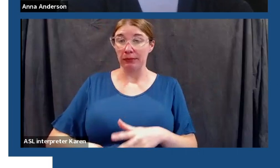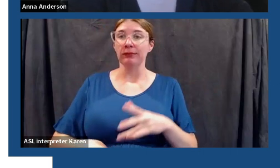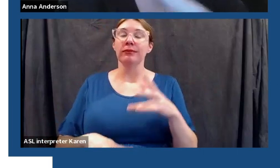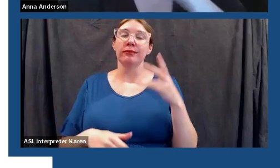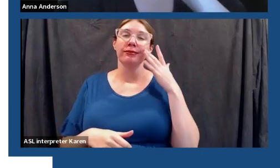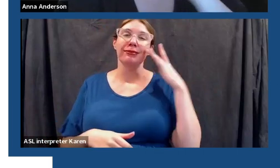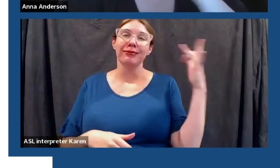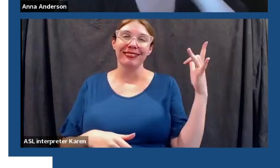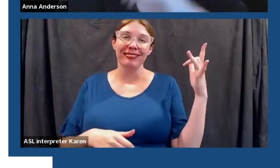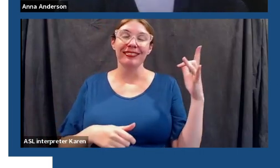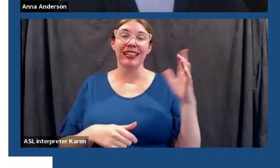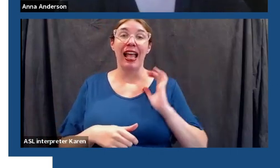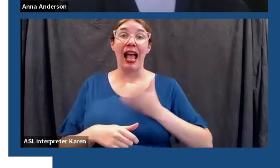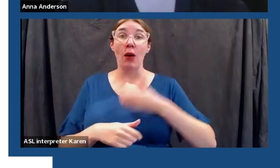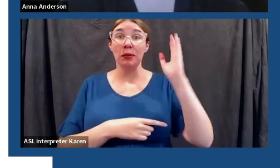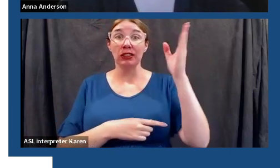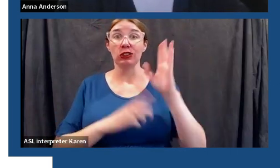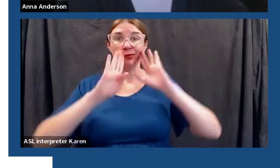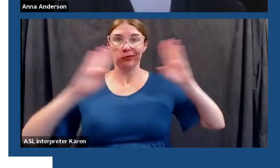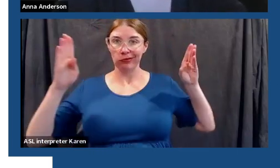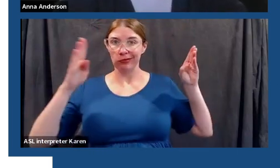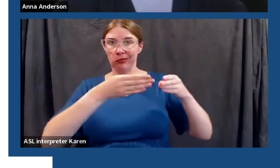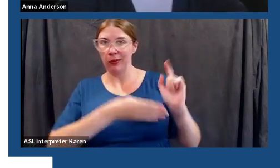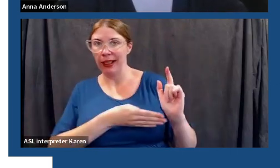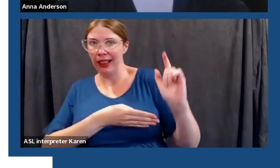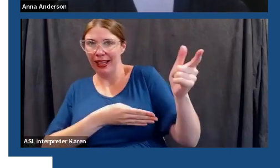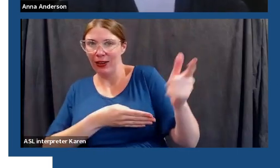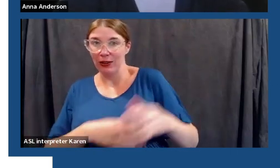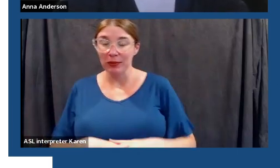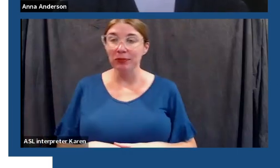our presentation today is later in these slides. So